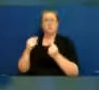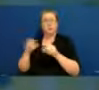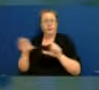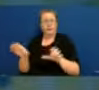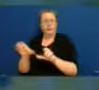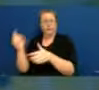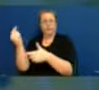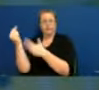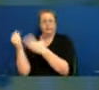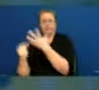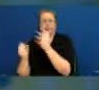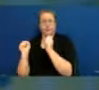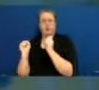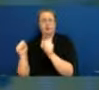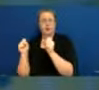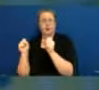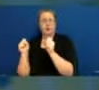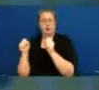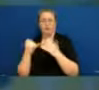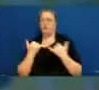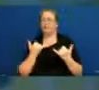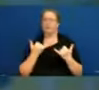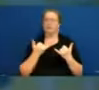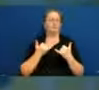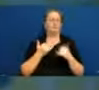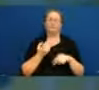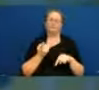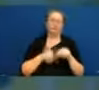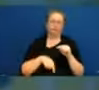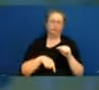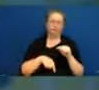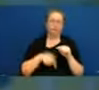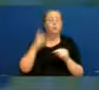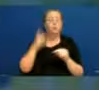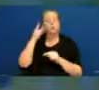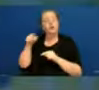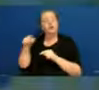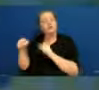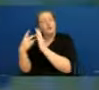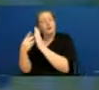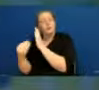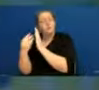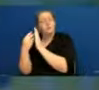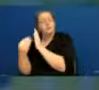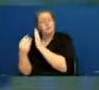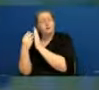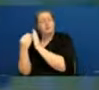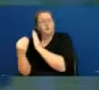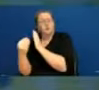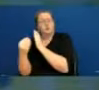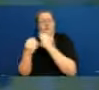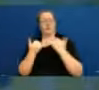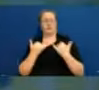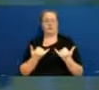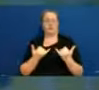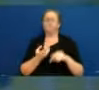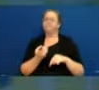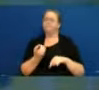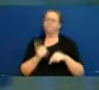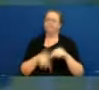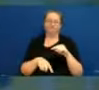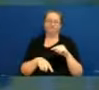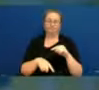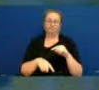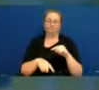in our community and the virus wasn't as readily able to spread, and we did a lot of things outdoors, we can't